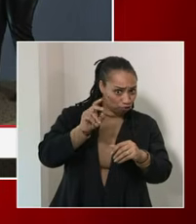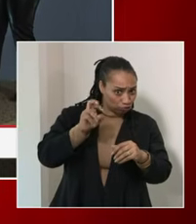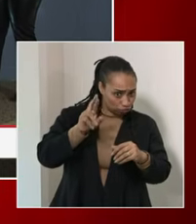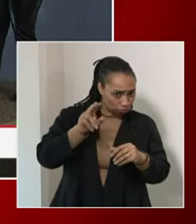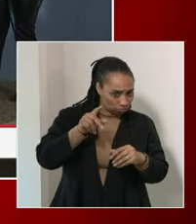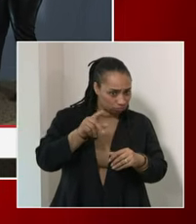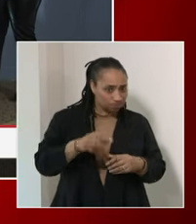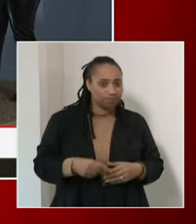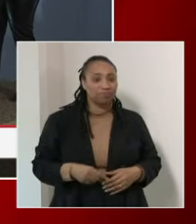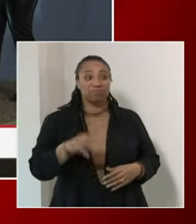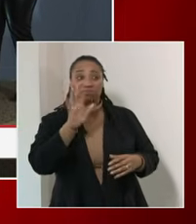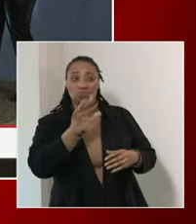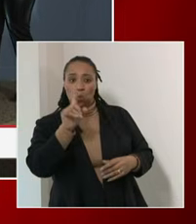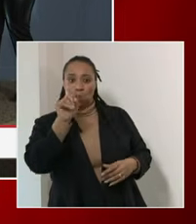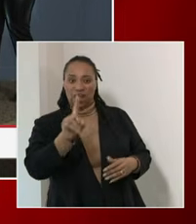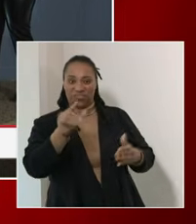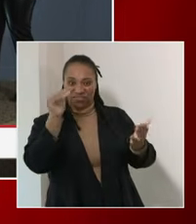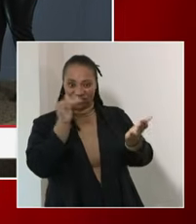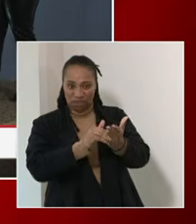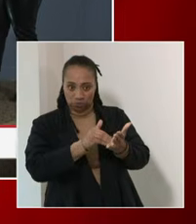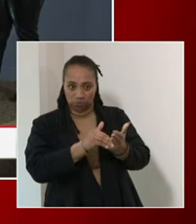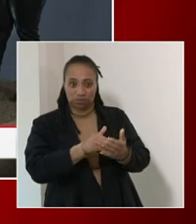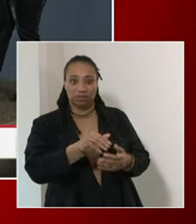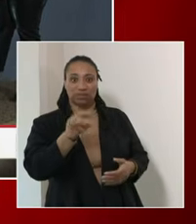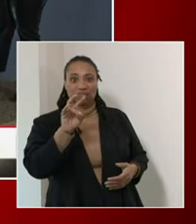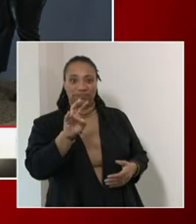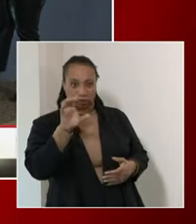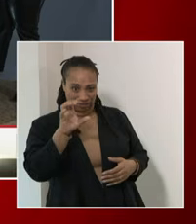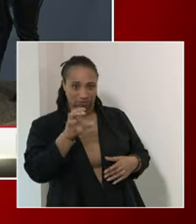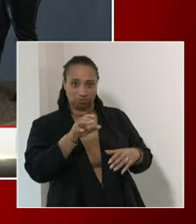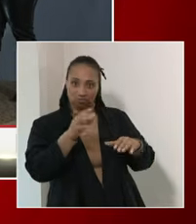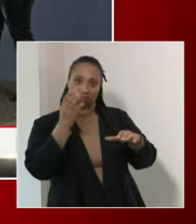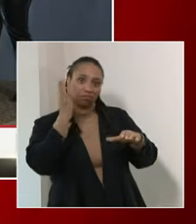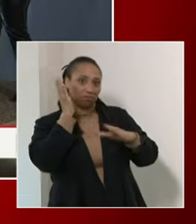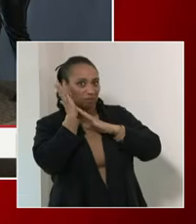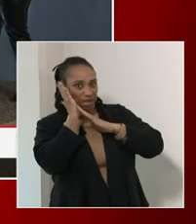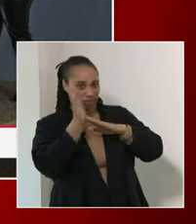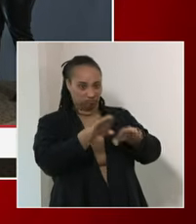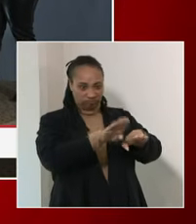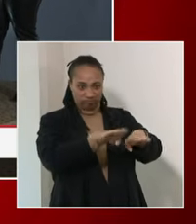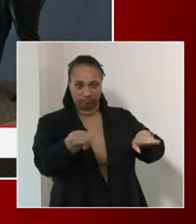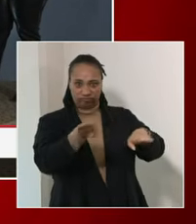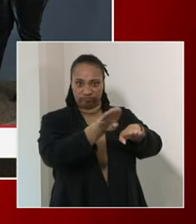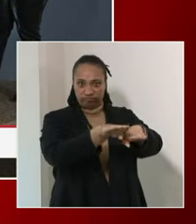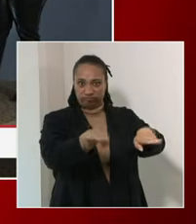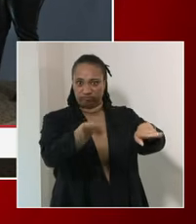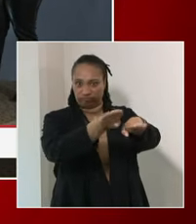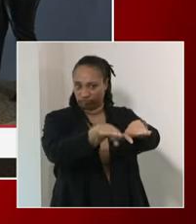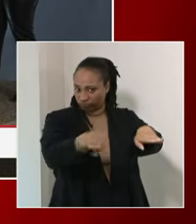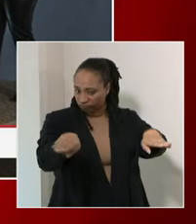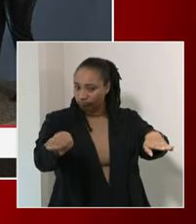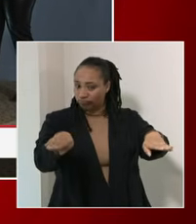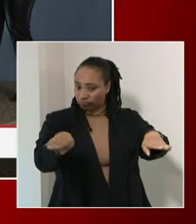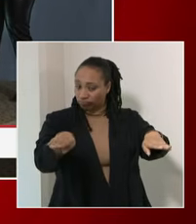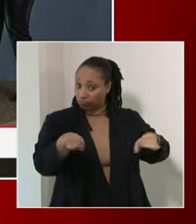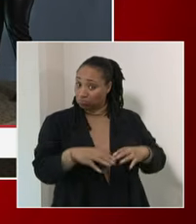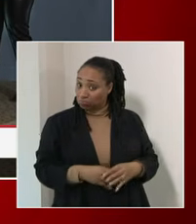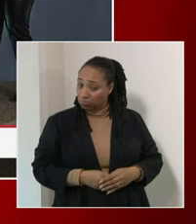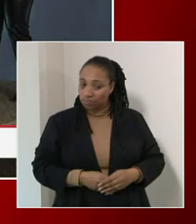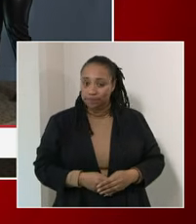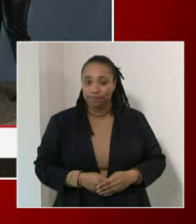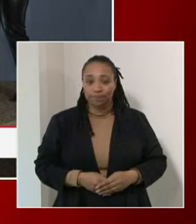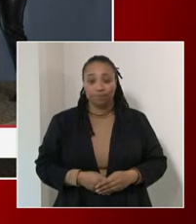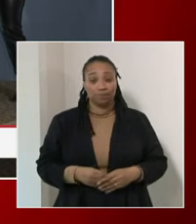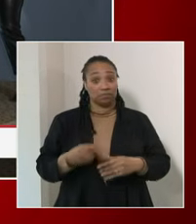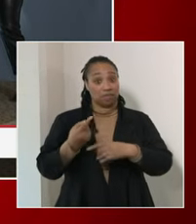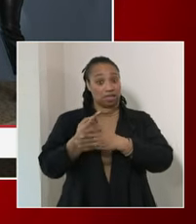from activated. I can tell you from the beginning of the storm, as of last week, we had an